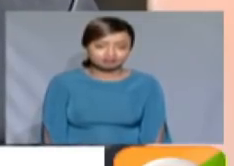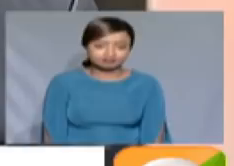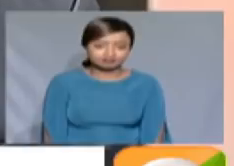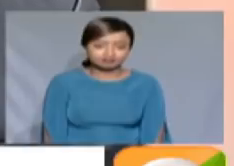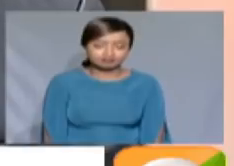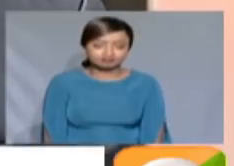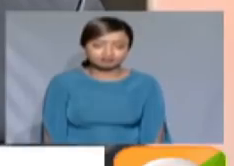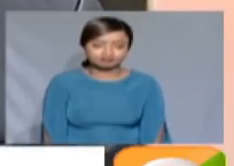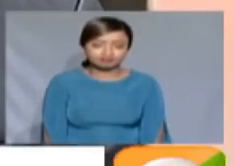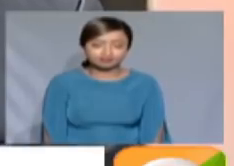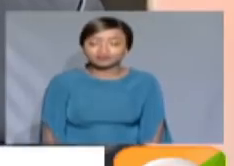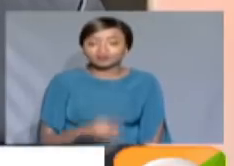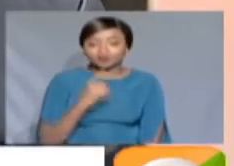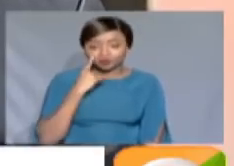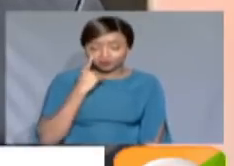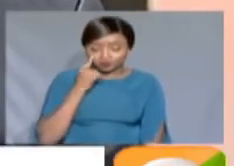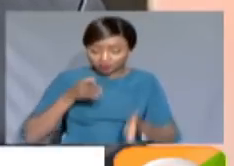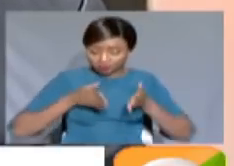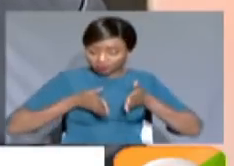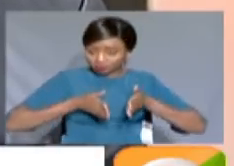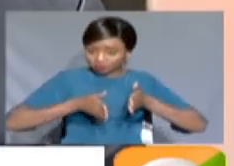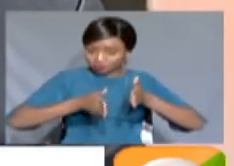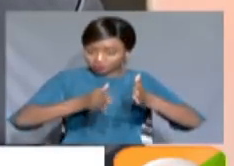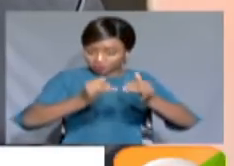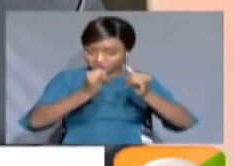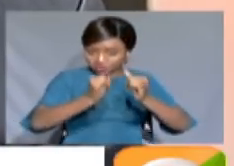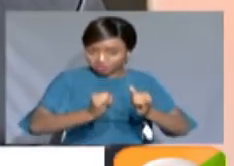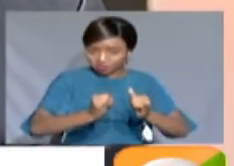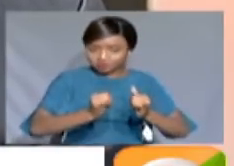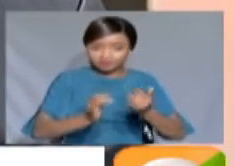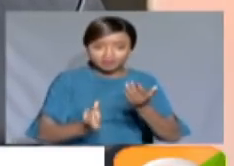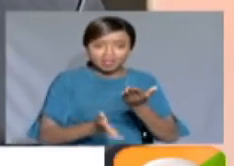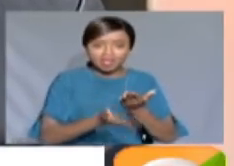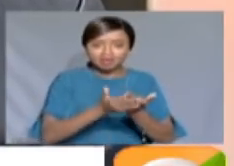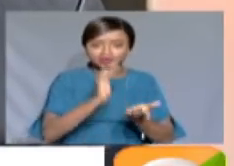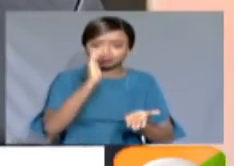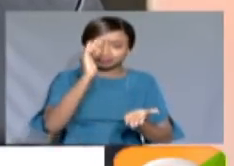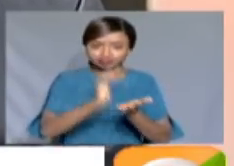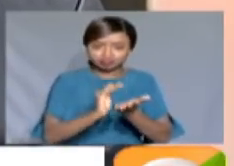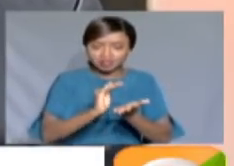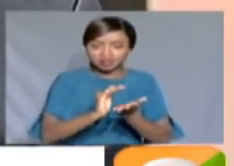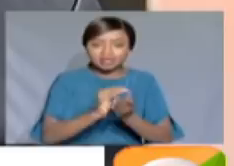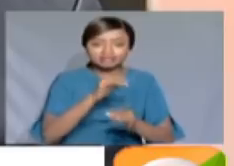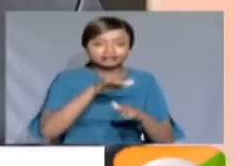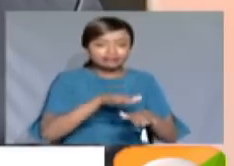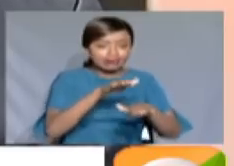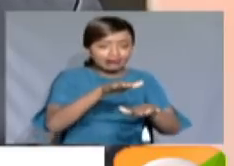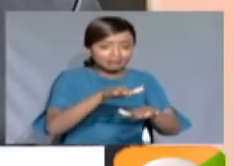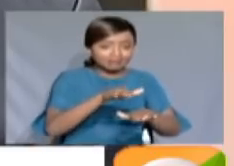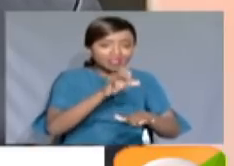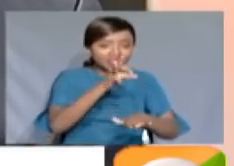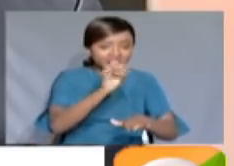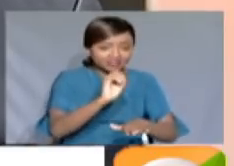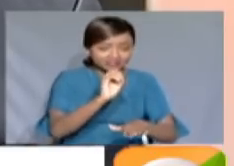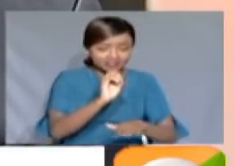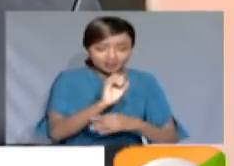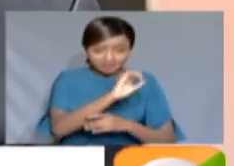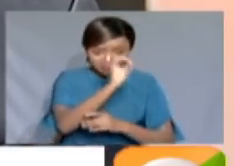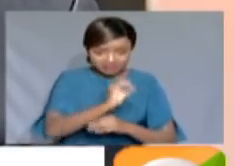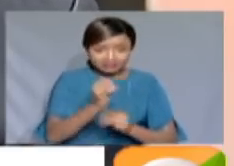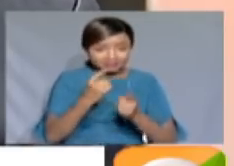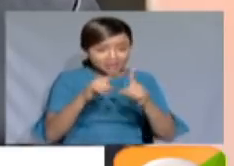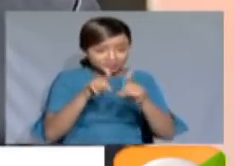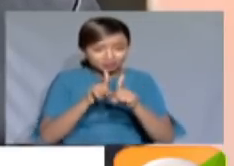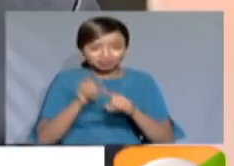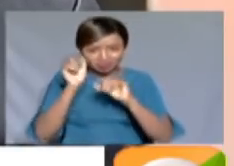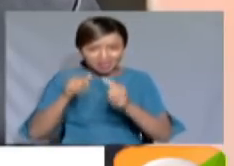we move on. That we are going to ensure that all the congestions that we have experienced within the city is reduced. And that, of